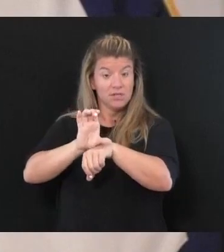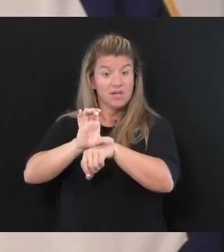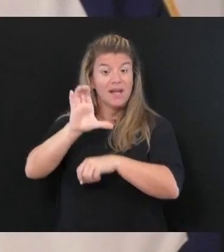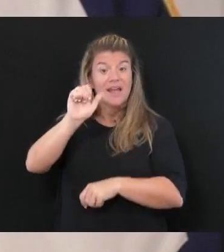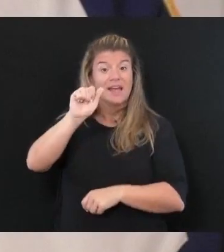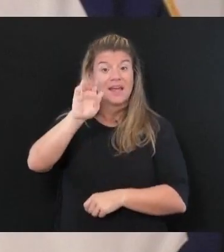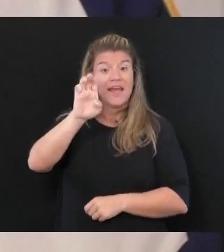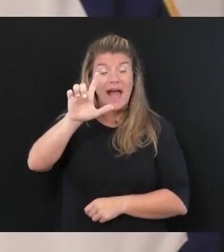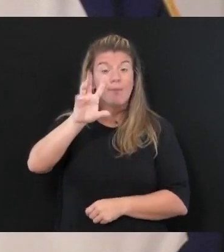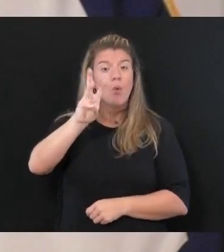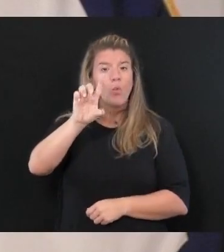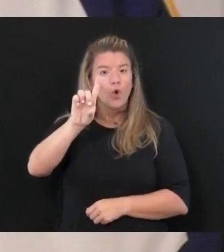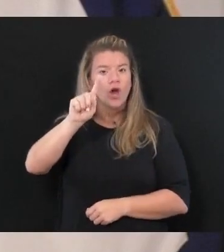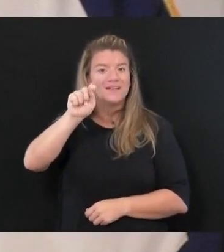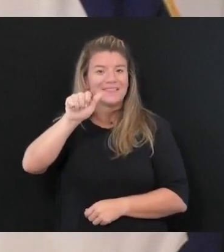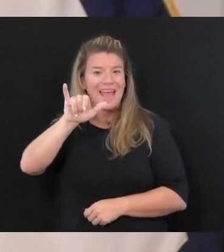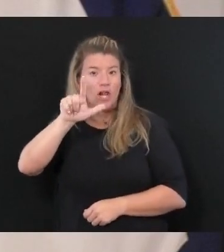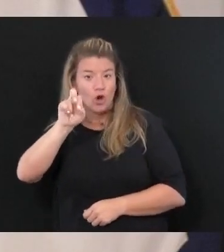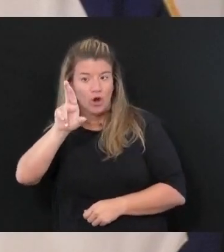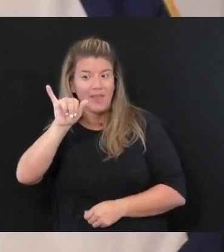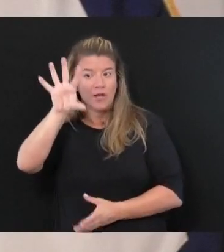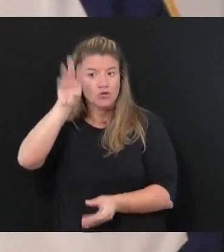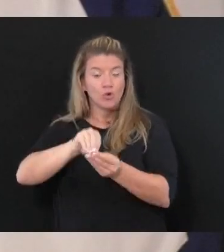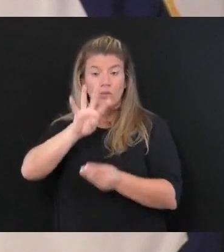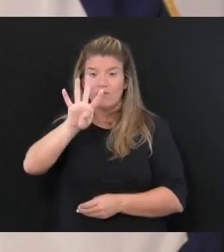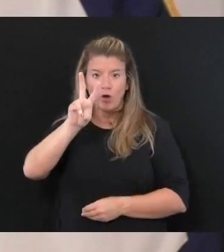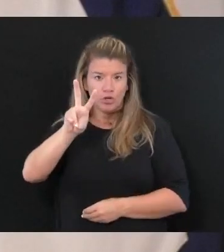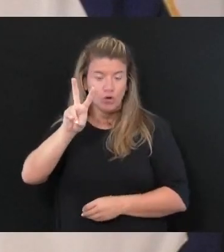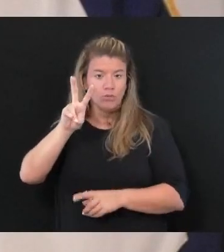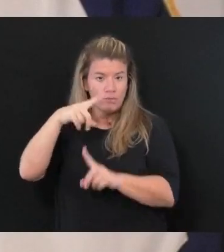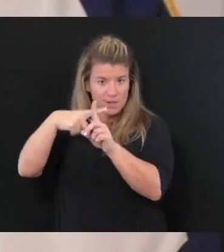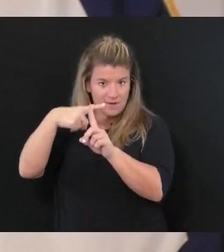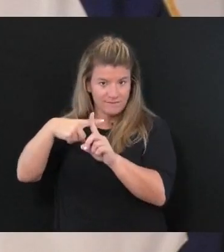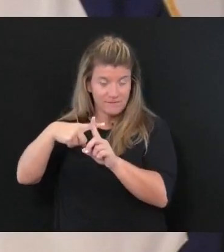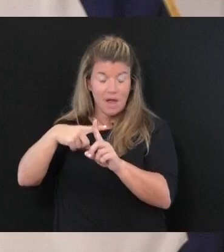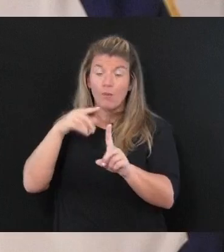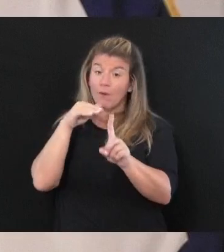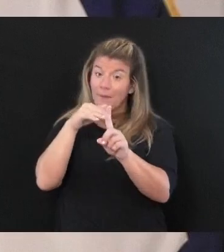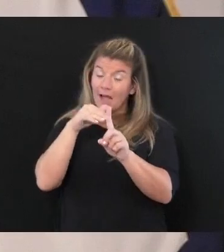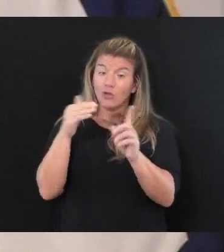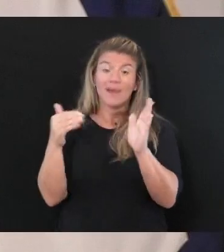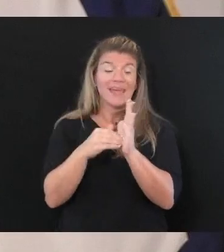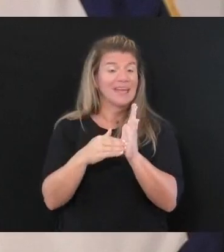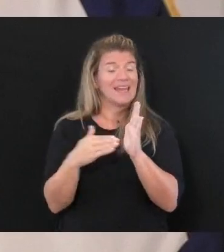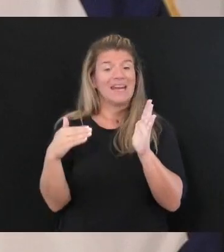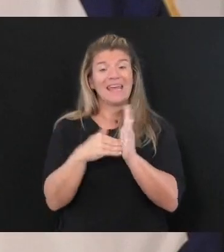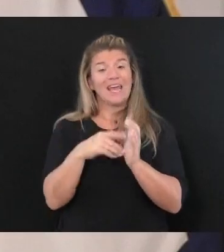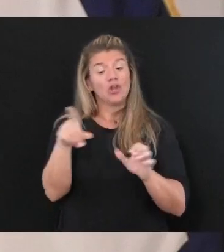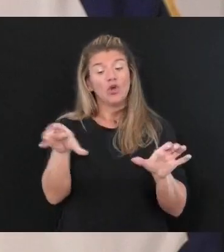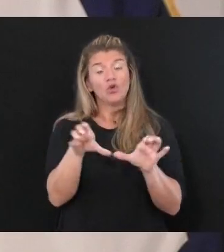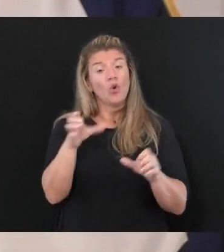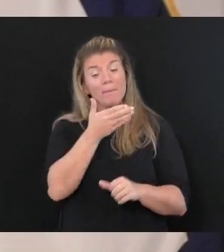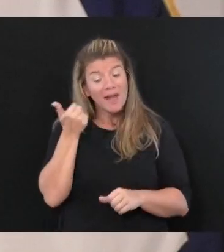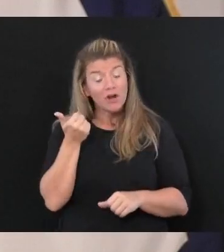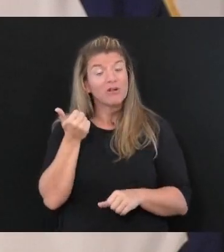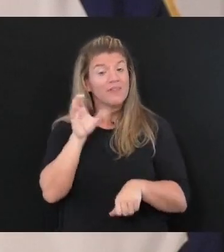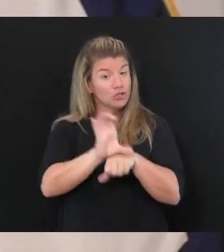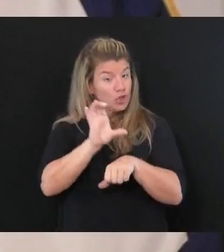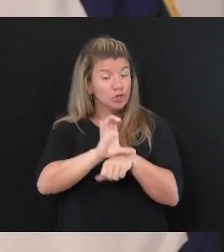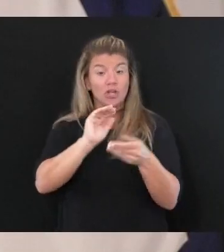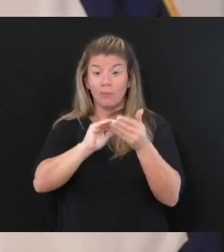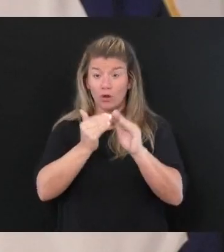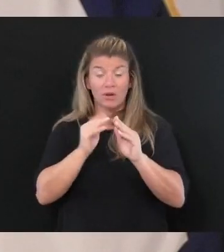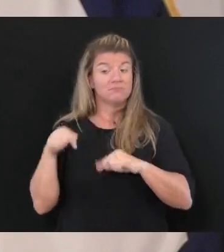Cabell, Wood, and Taylor counties, 42 total cases. I remind you again and again and again, you're doing better in the church communities